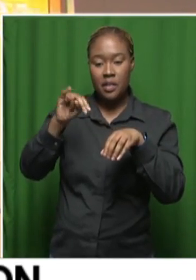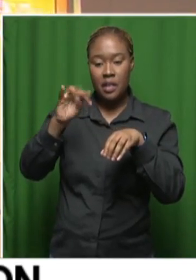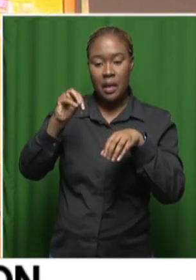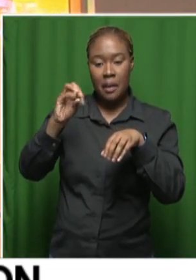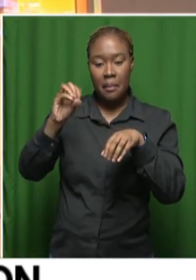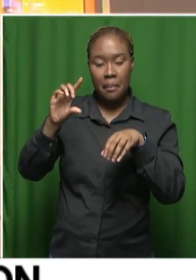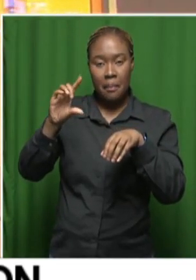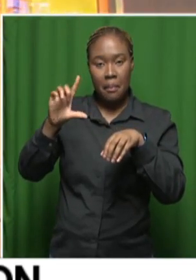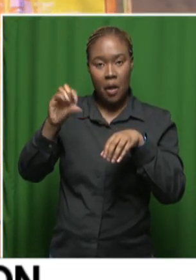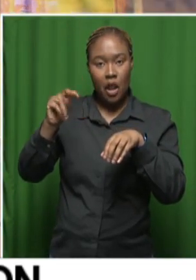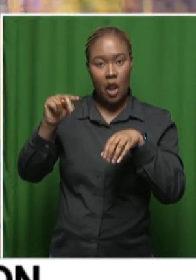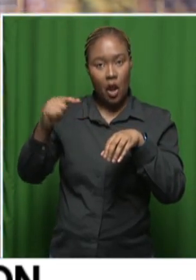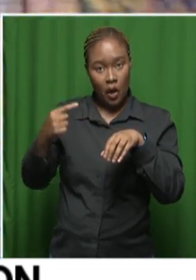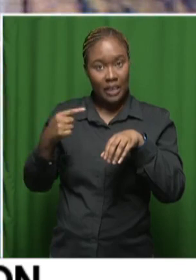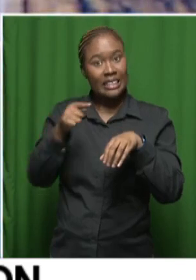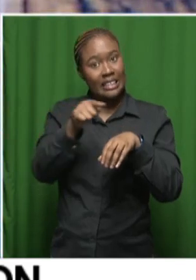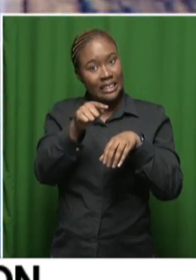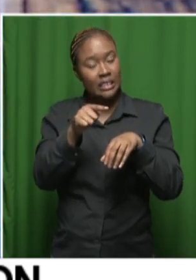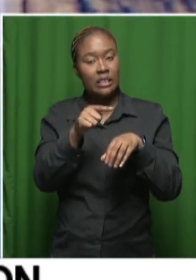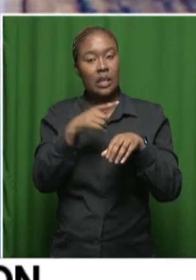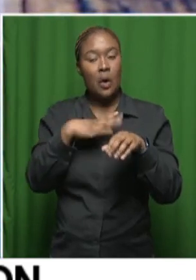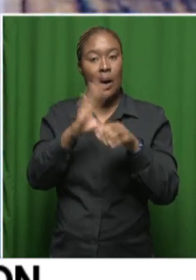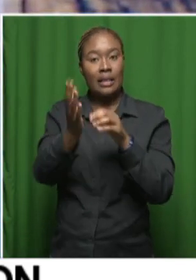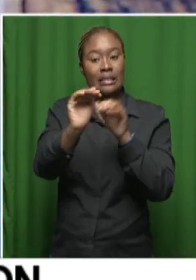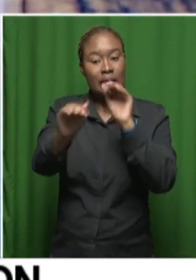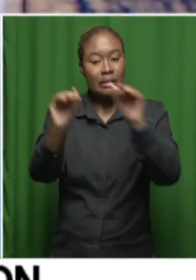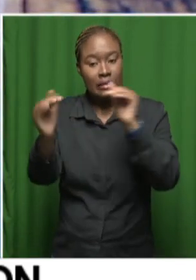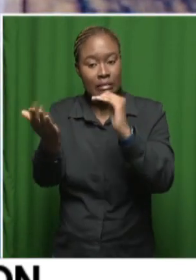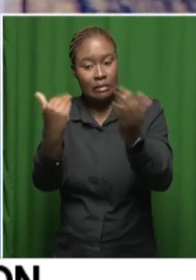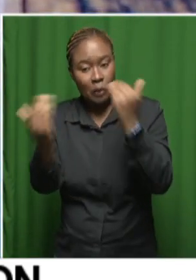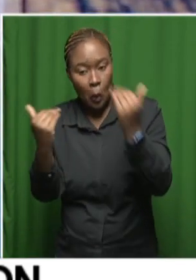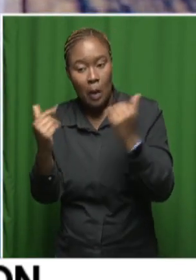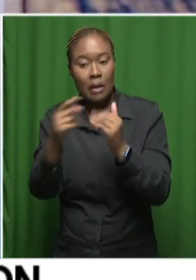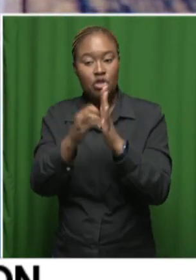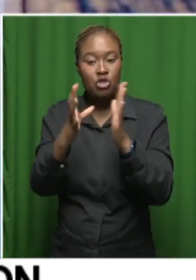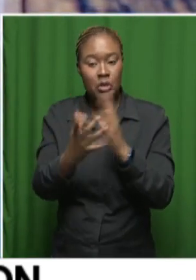their Digital Twin Hackathon that's happening from the 7th to the 11th of November.